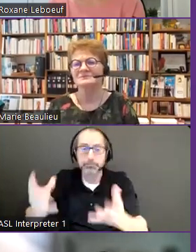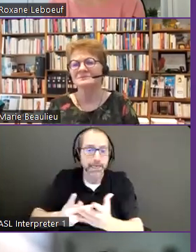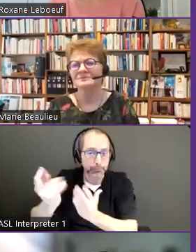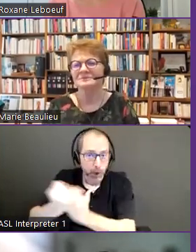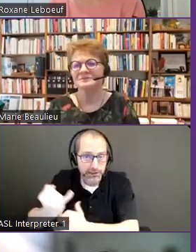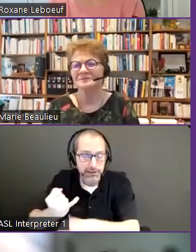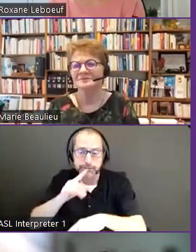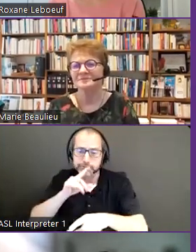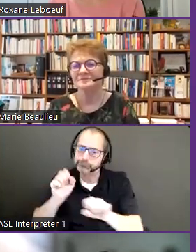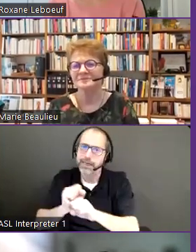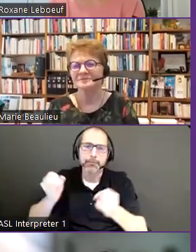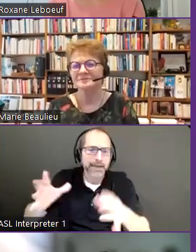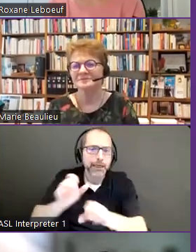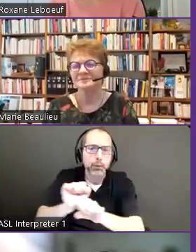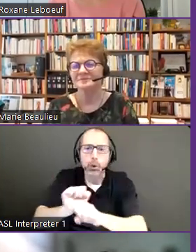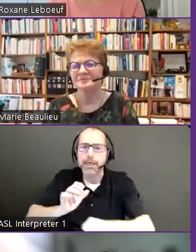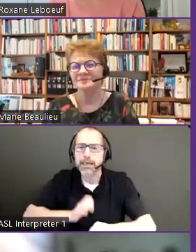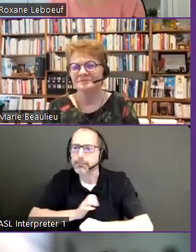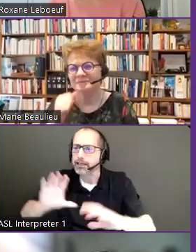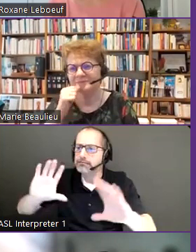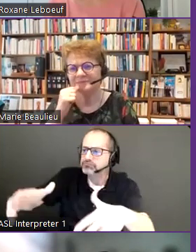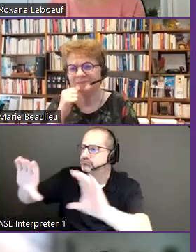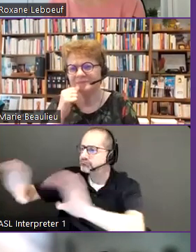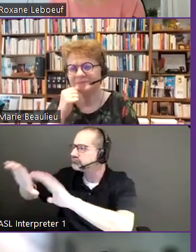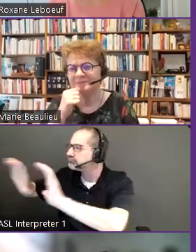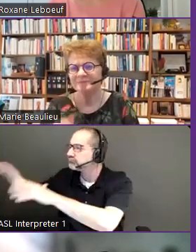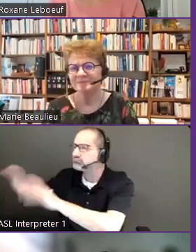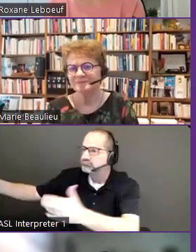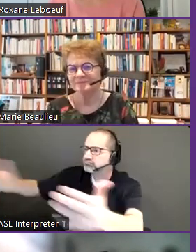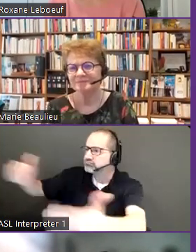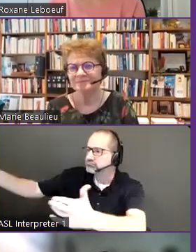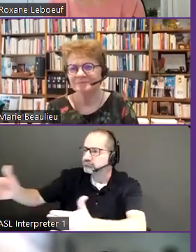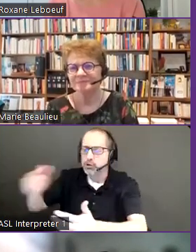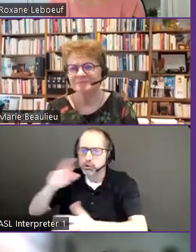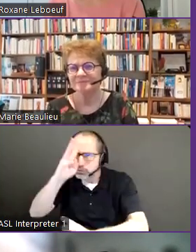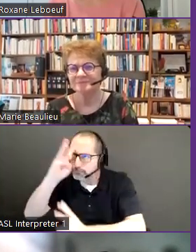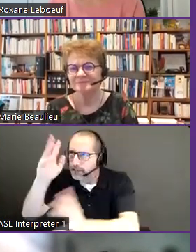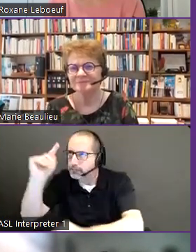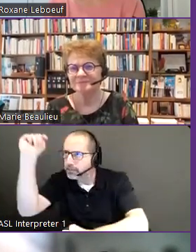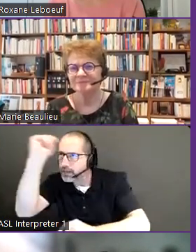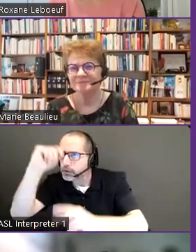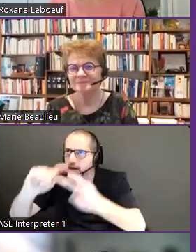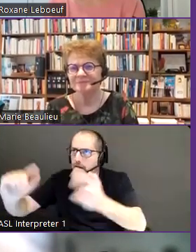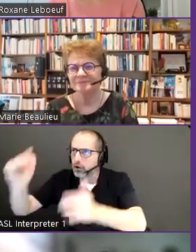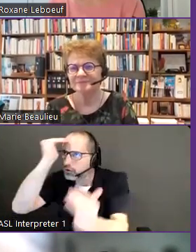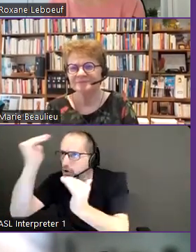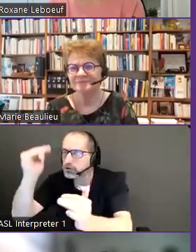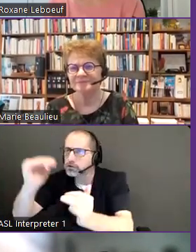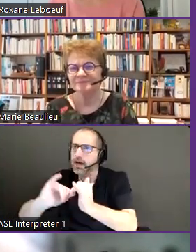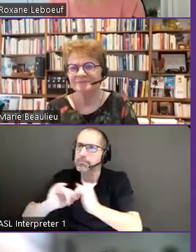working committees aiming at developing theoretical as well as practical knowledge relating to different aspects of